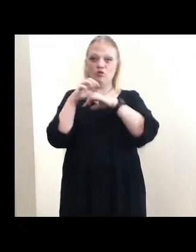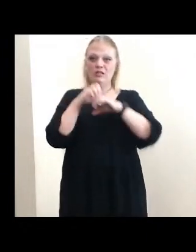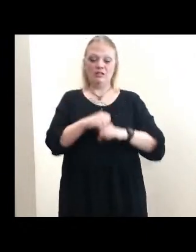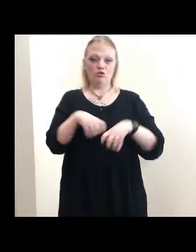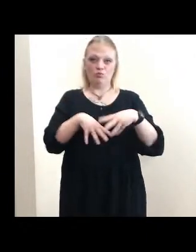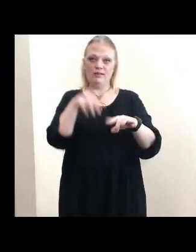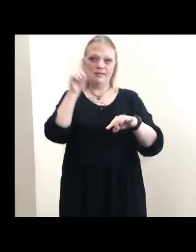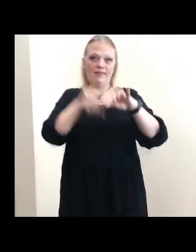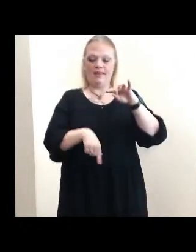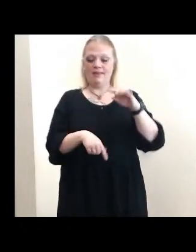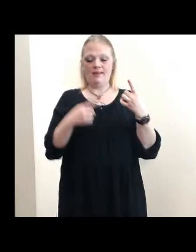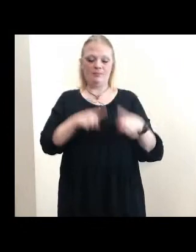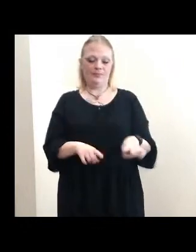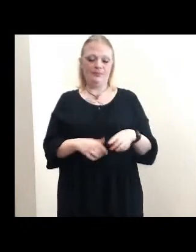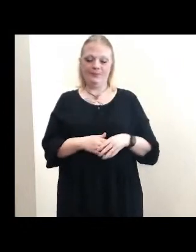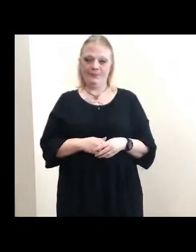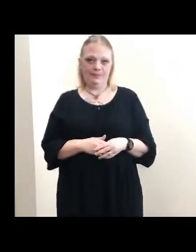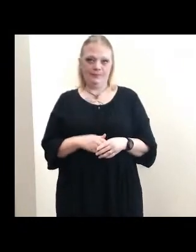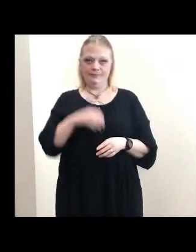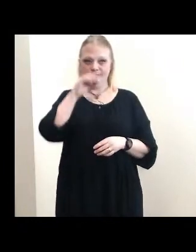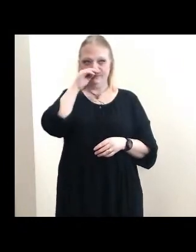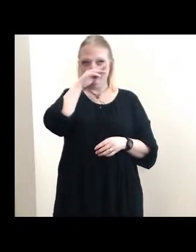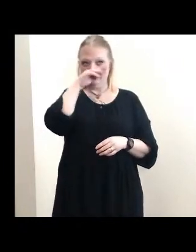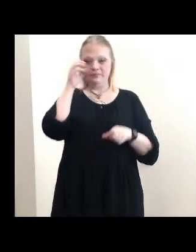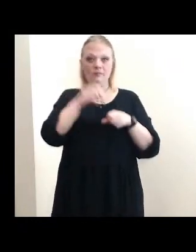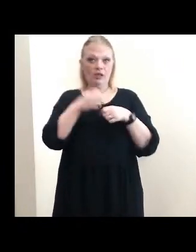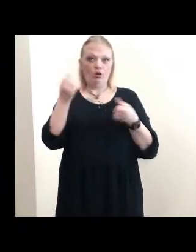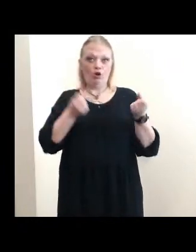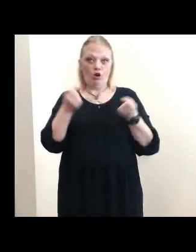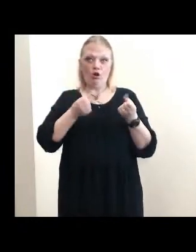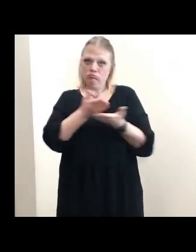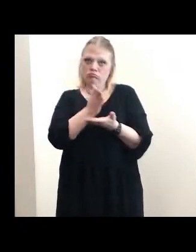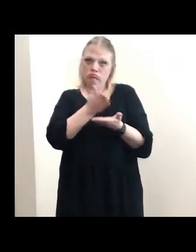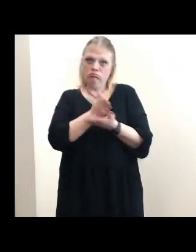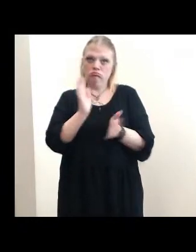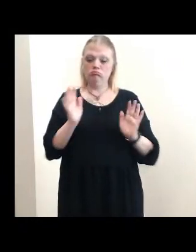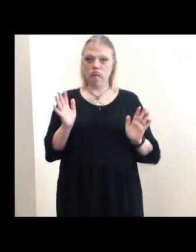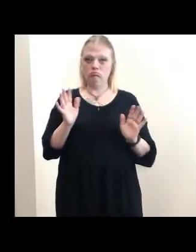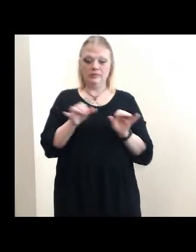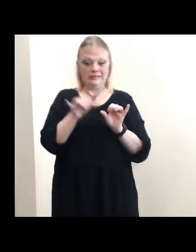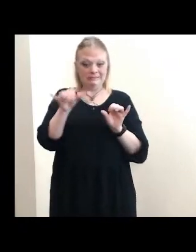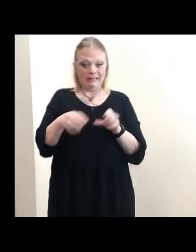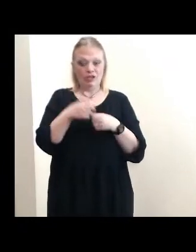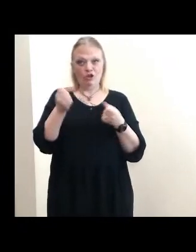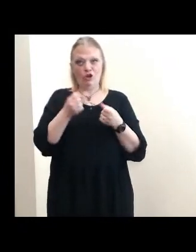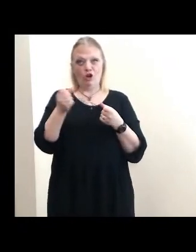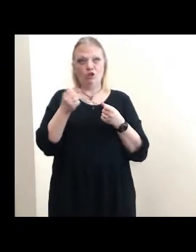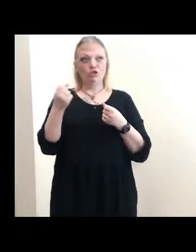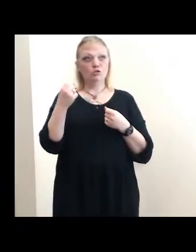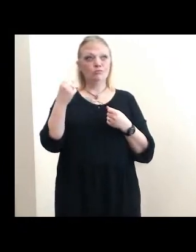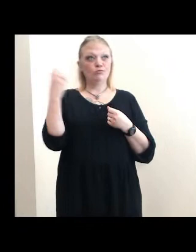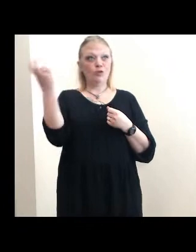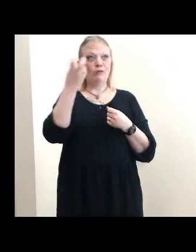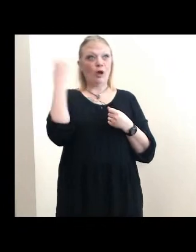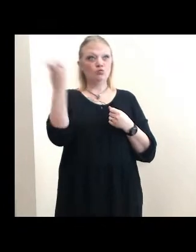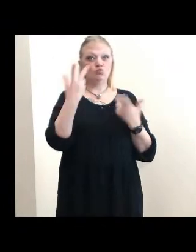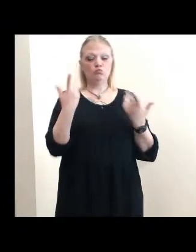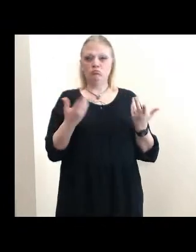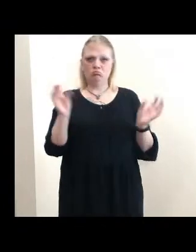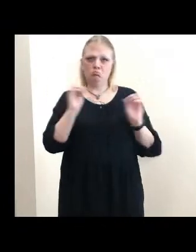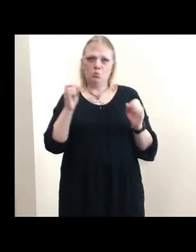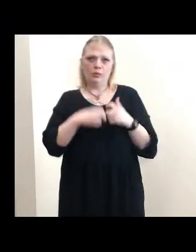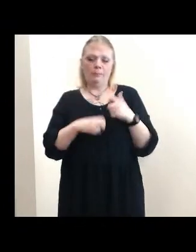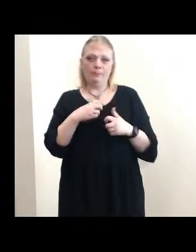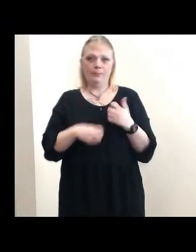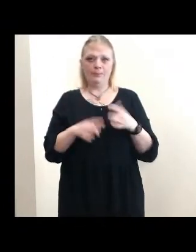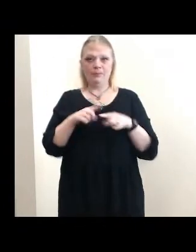can't be held. In the vehicles are okay. If you just stay in the vehicles and you drive around, we don't have a problem with